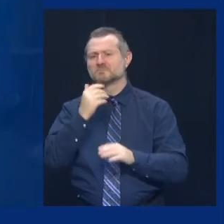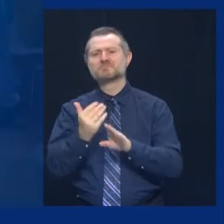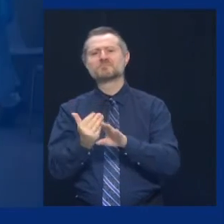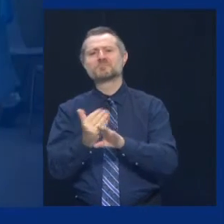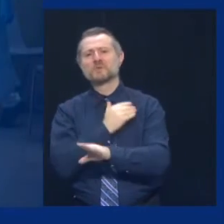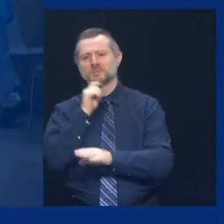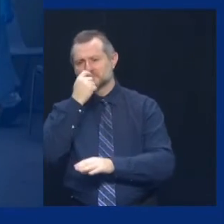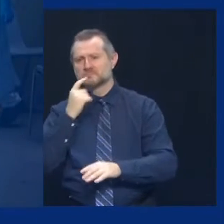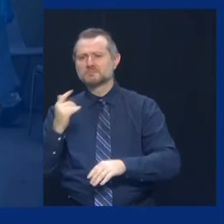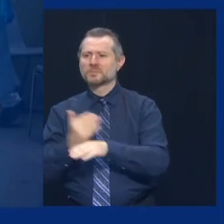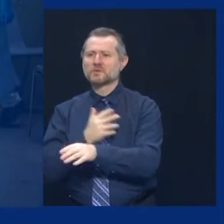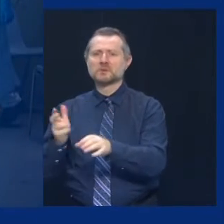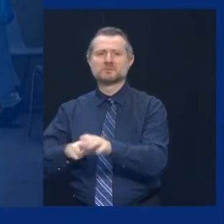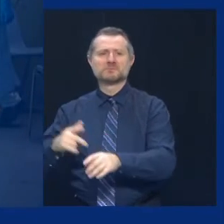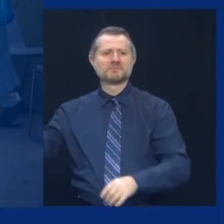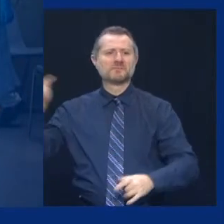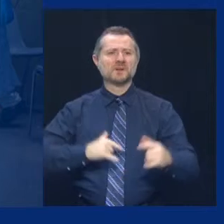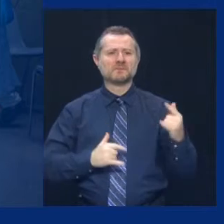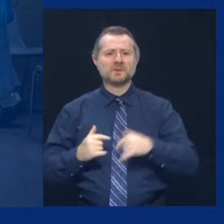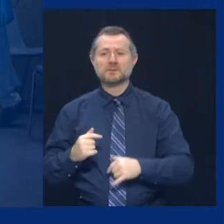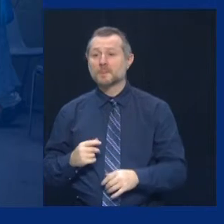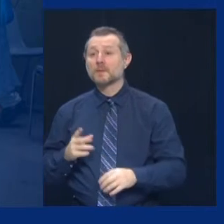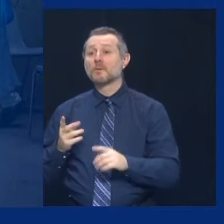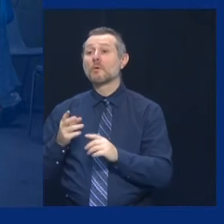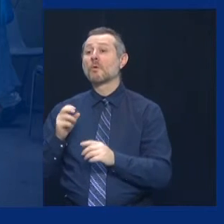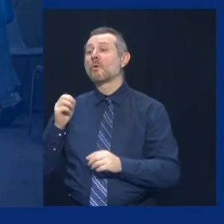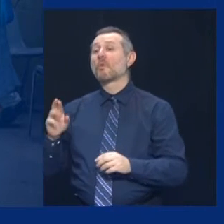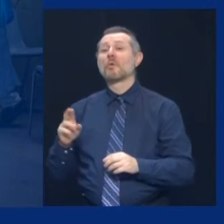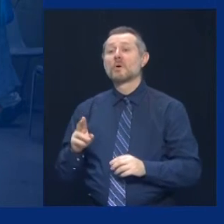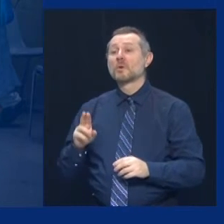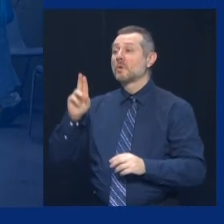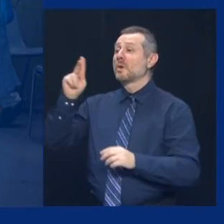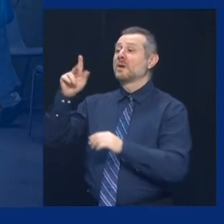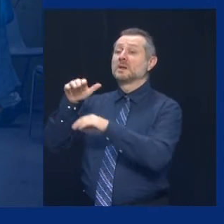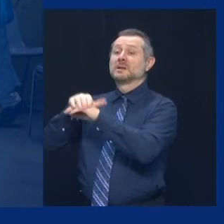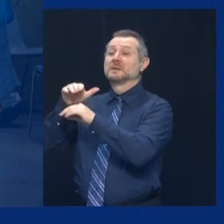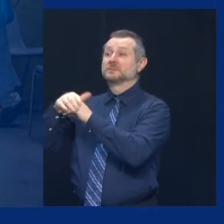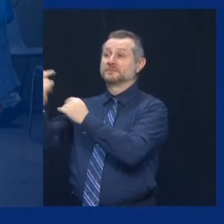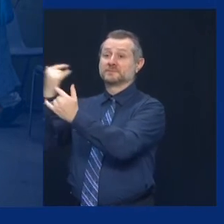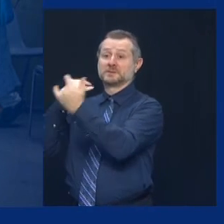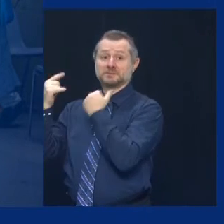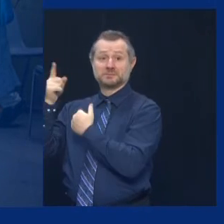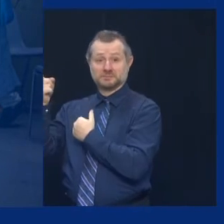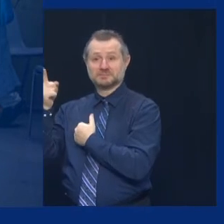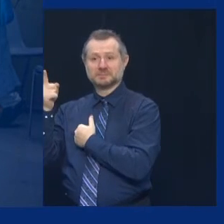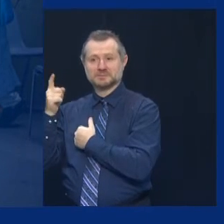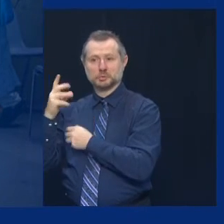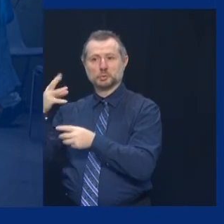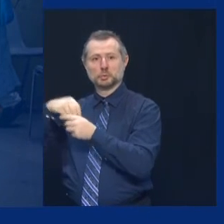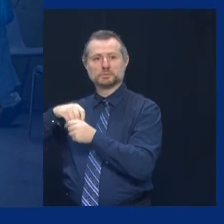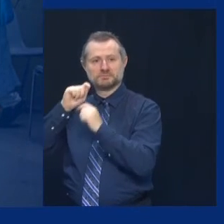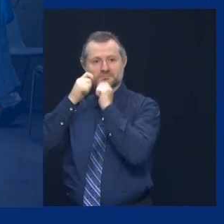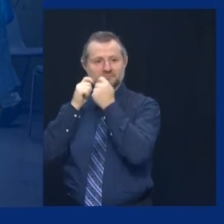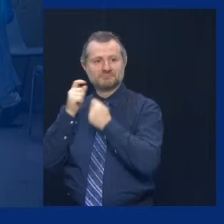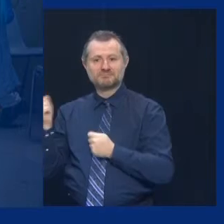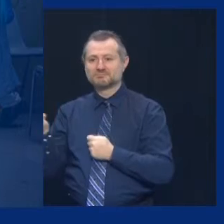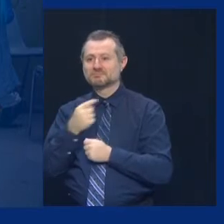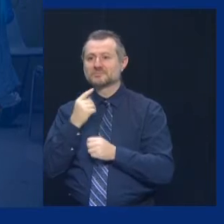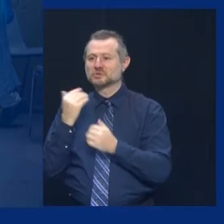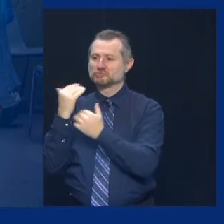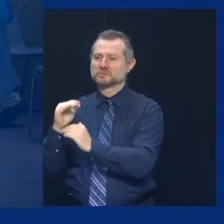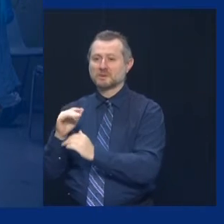the UK now? Many other countries have done this. This is not a case of